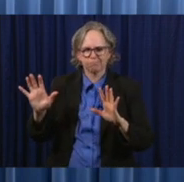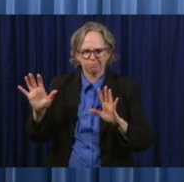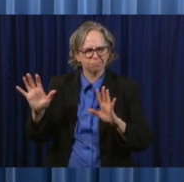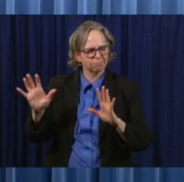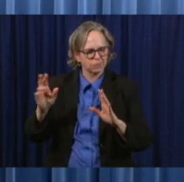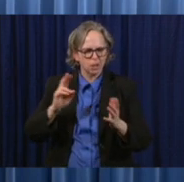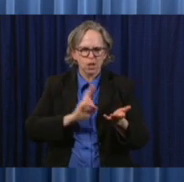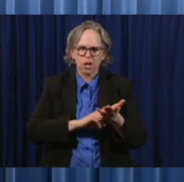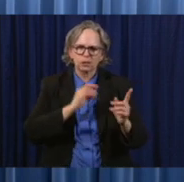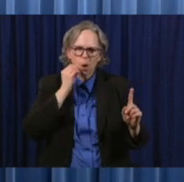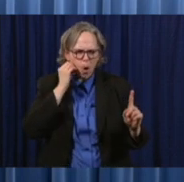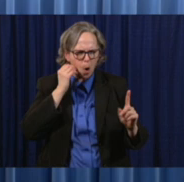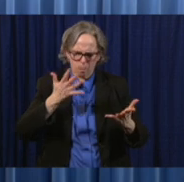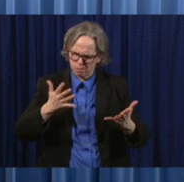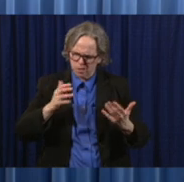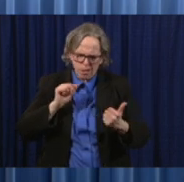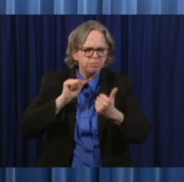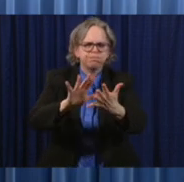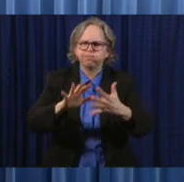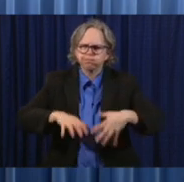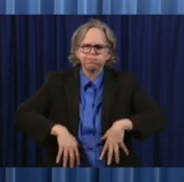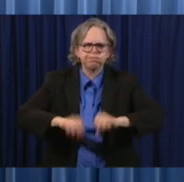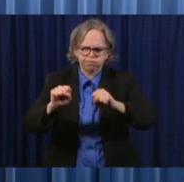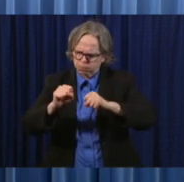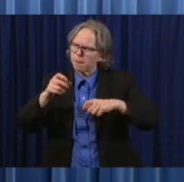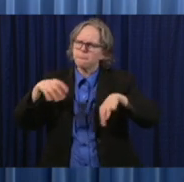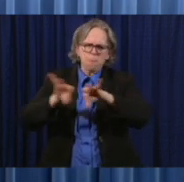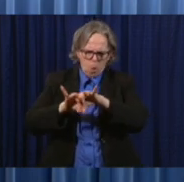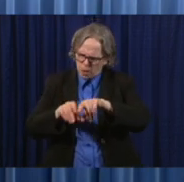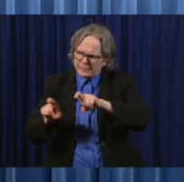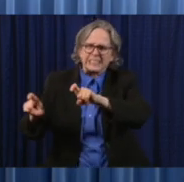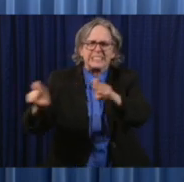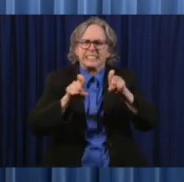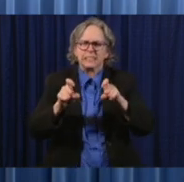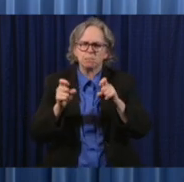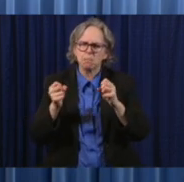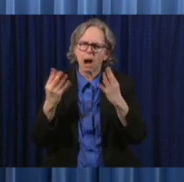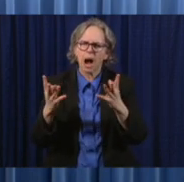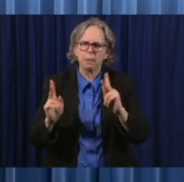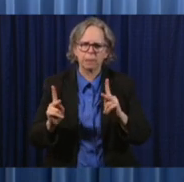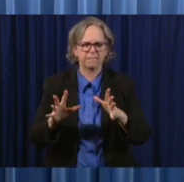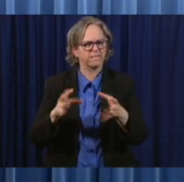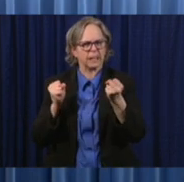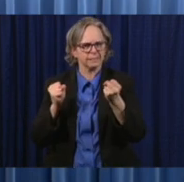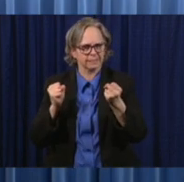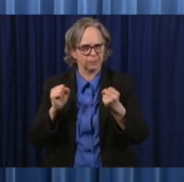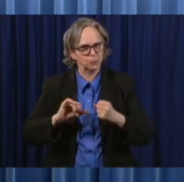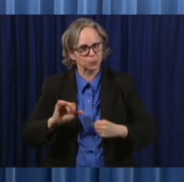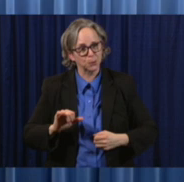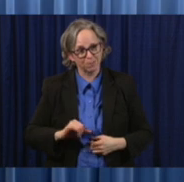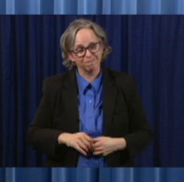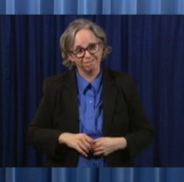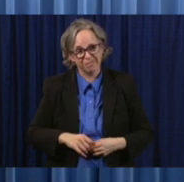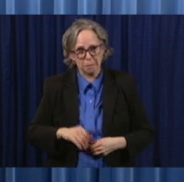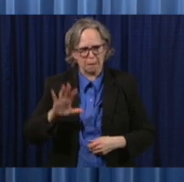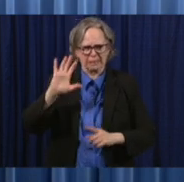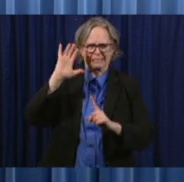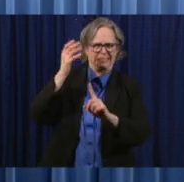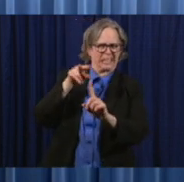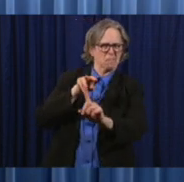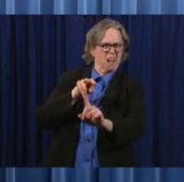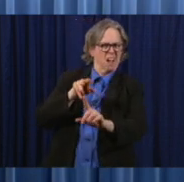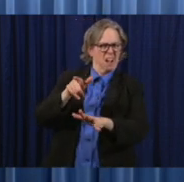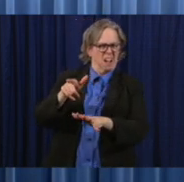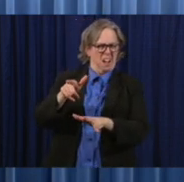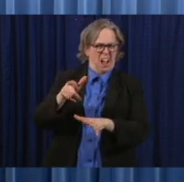aggressive, being on top of the game, sometimes may show up as more tests